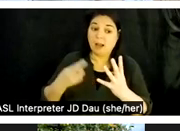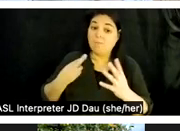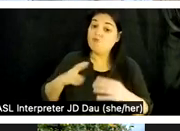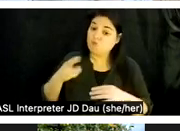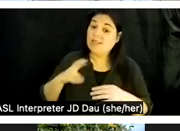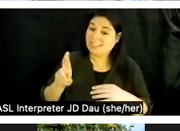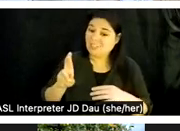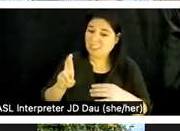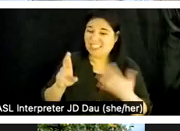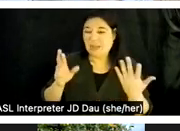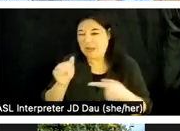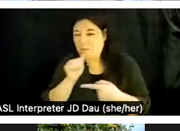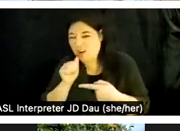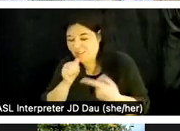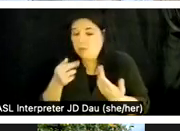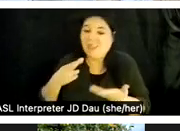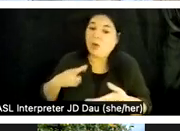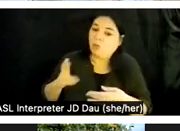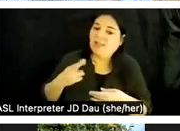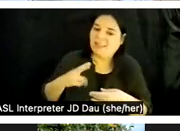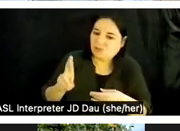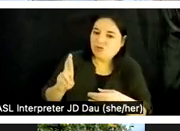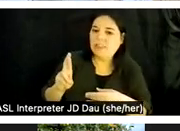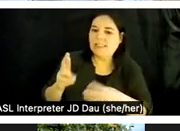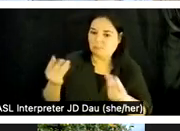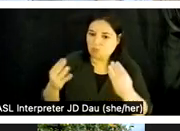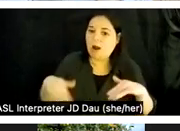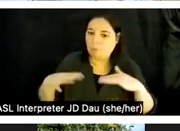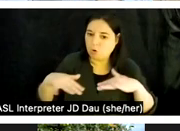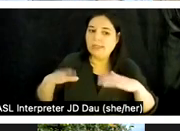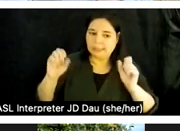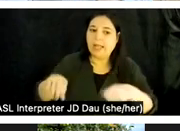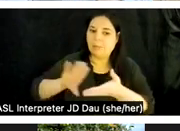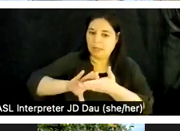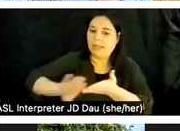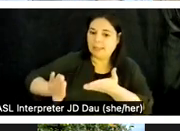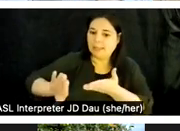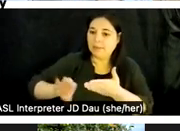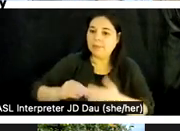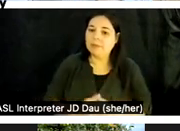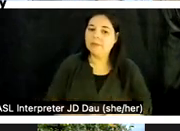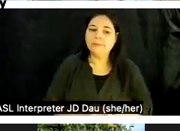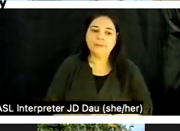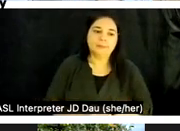I don't know what you mean by private here, but religious properties are also exempt.